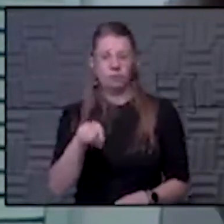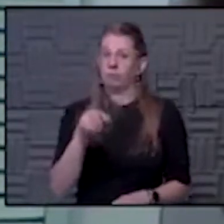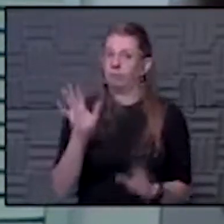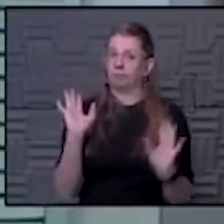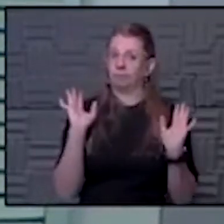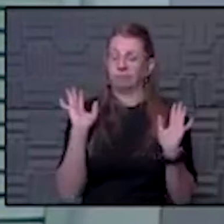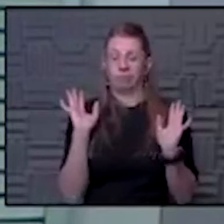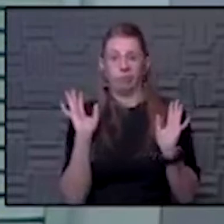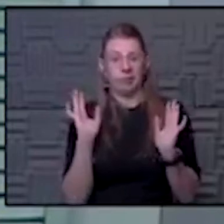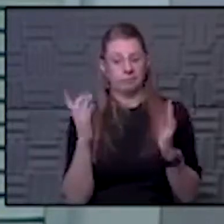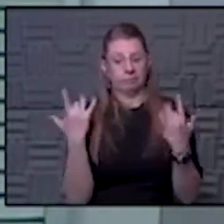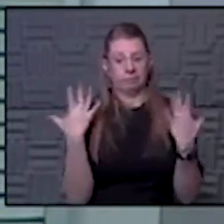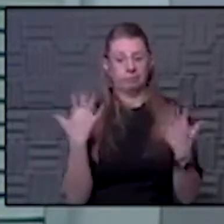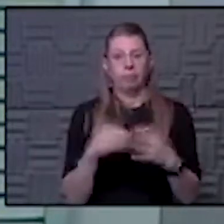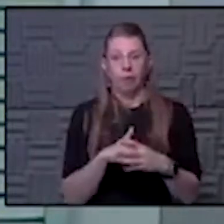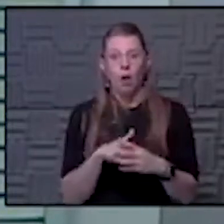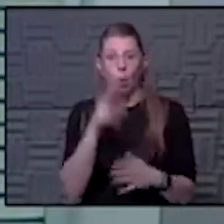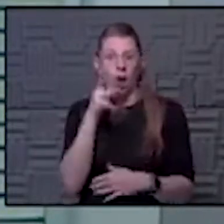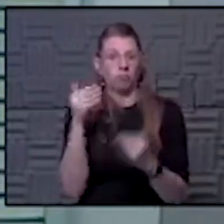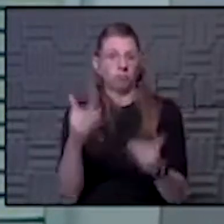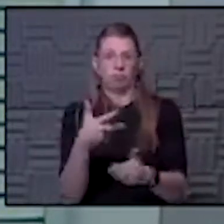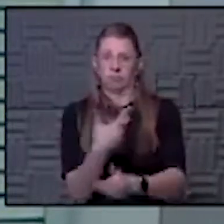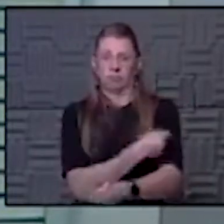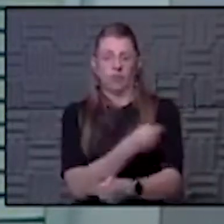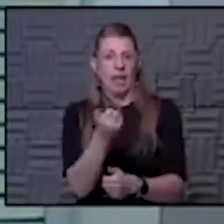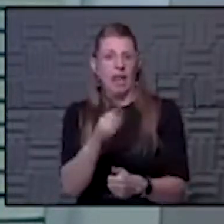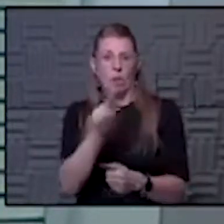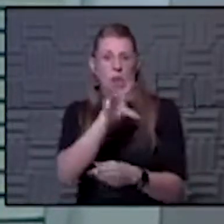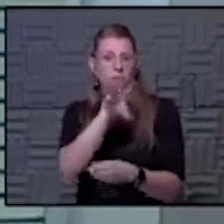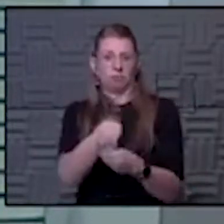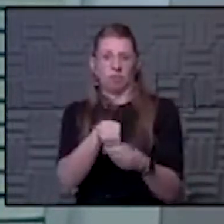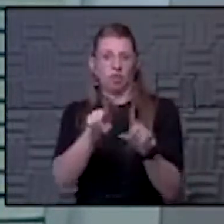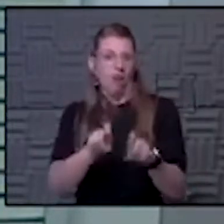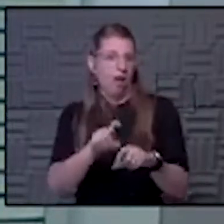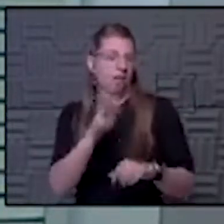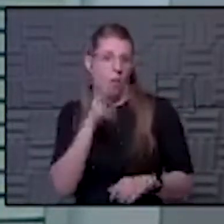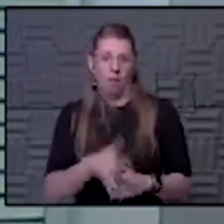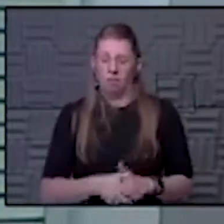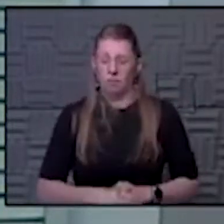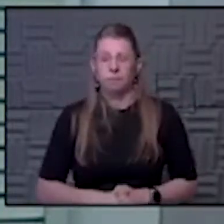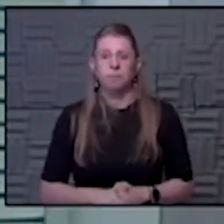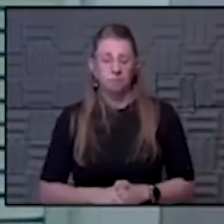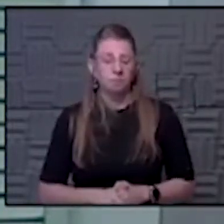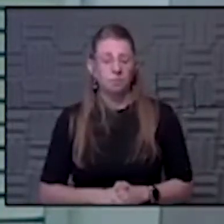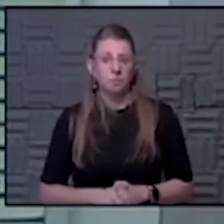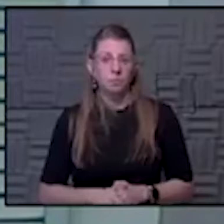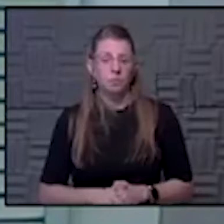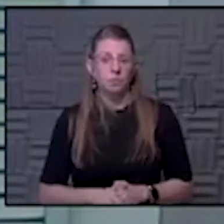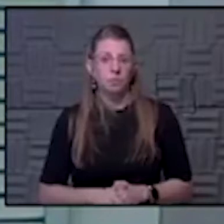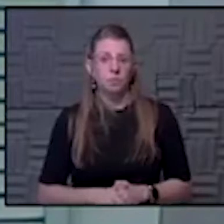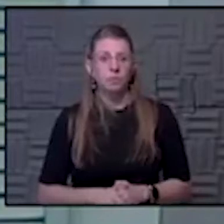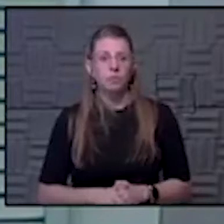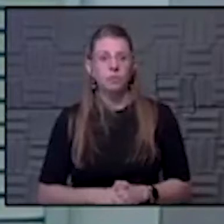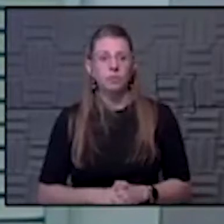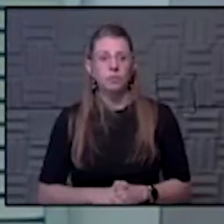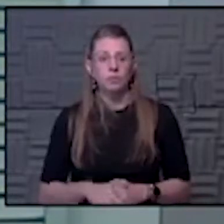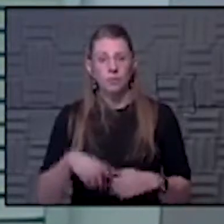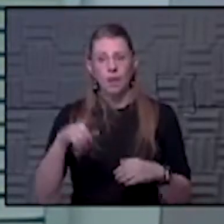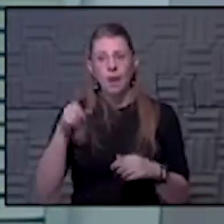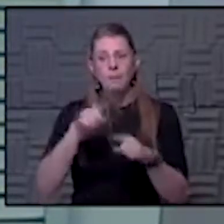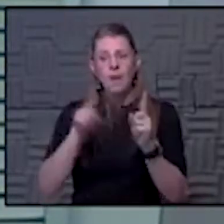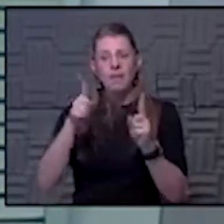call. We'll vaccinate anybody that was involved in the trial. But they have an agreement with